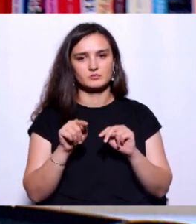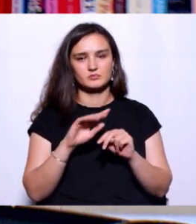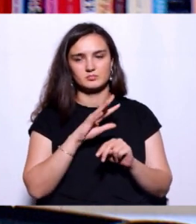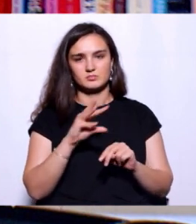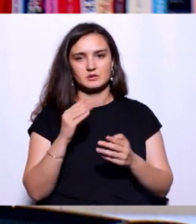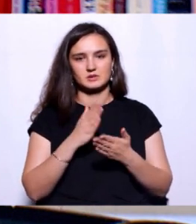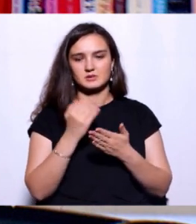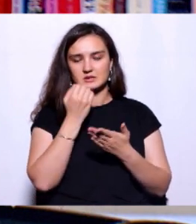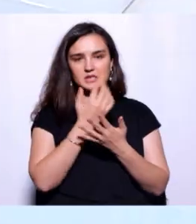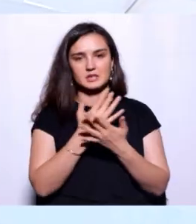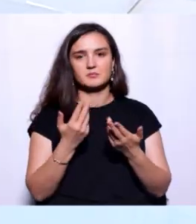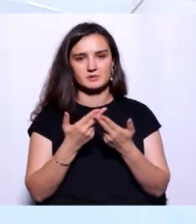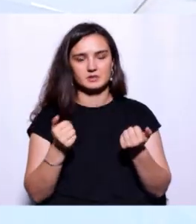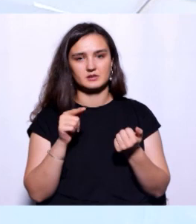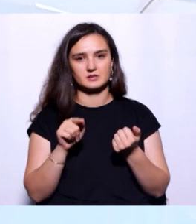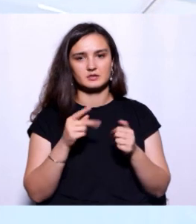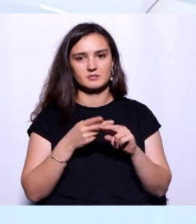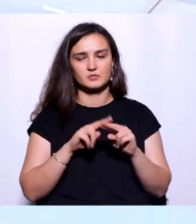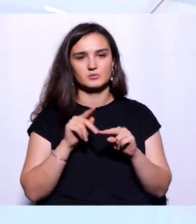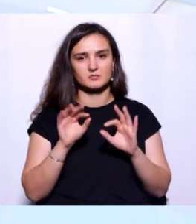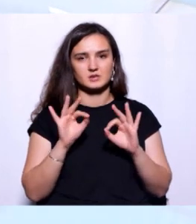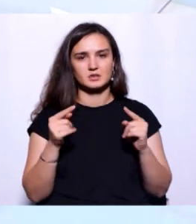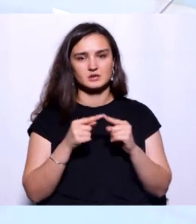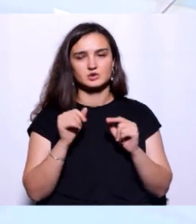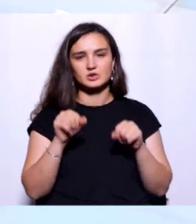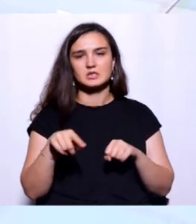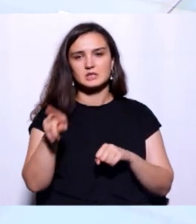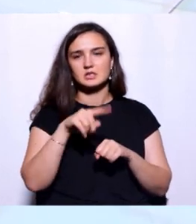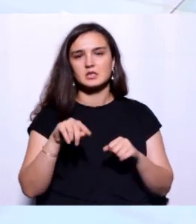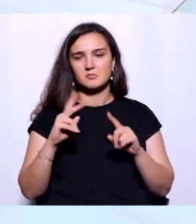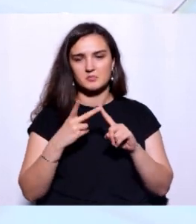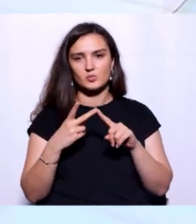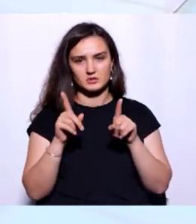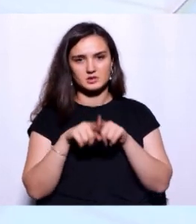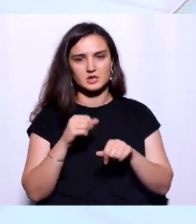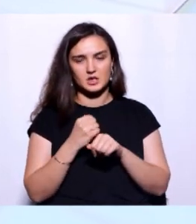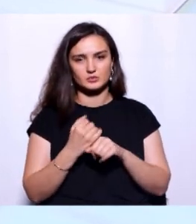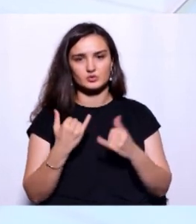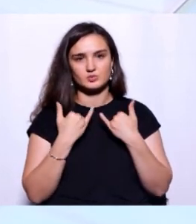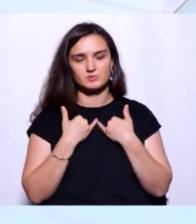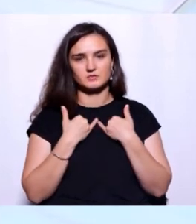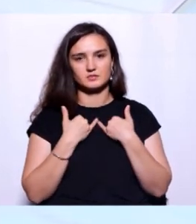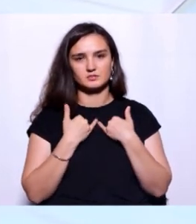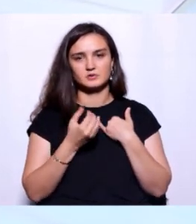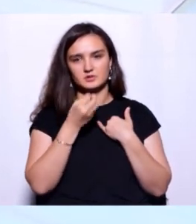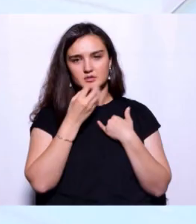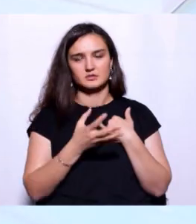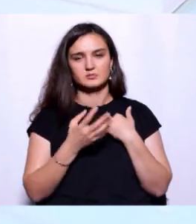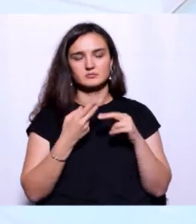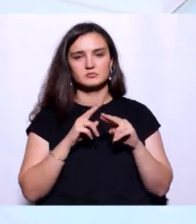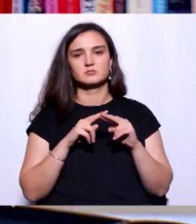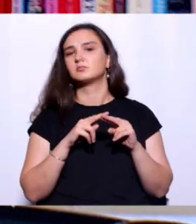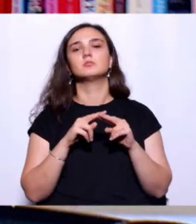subjects. Great. Well done, Zach. Can you do the second one also for me? Sure, I think I can. Okay.